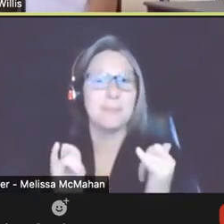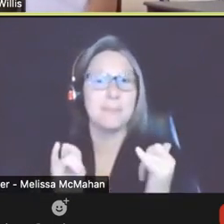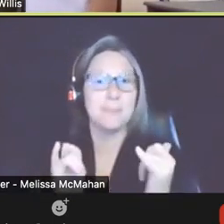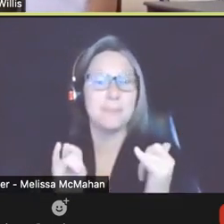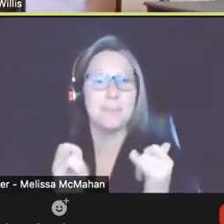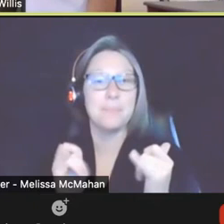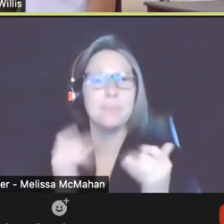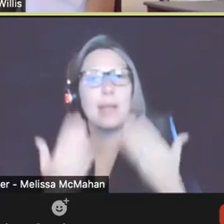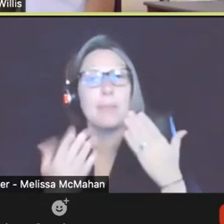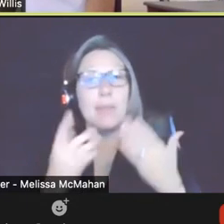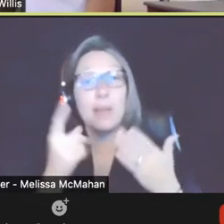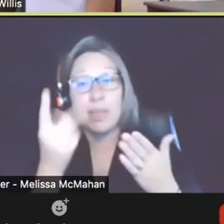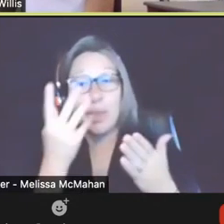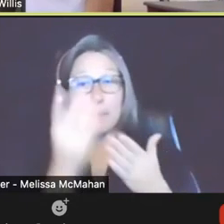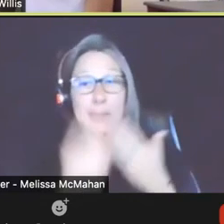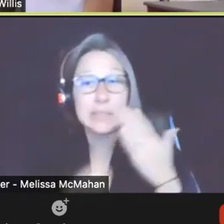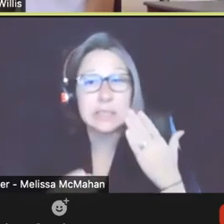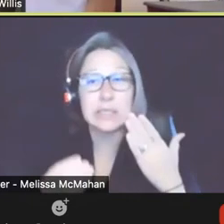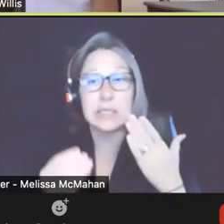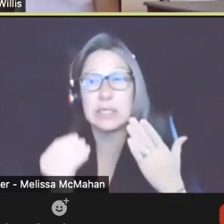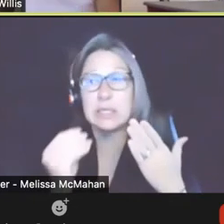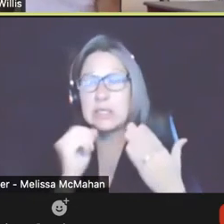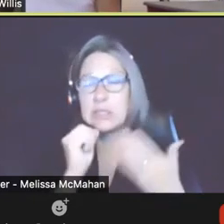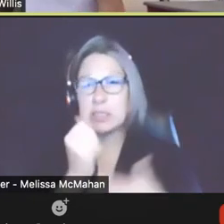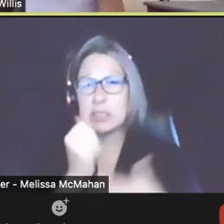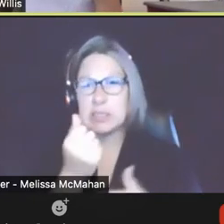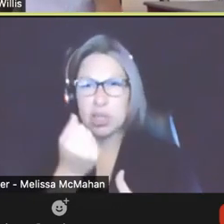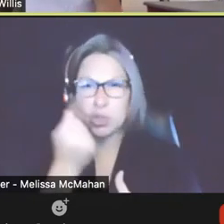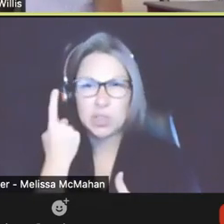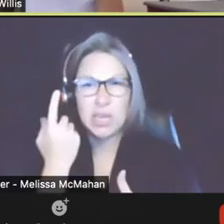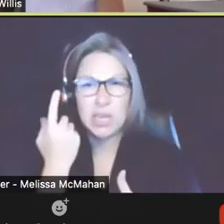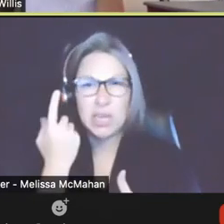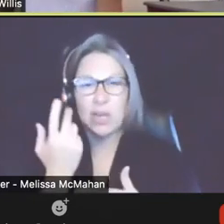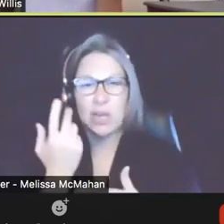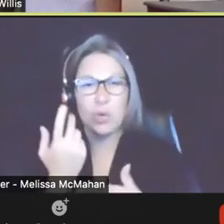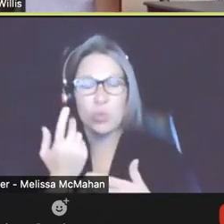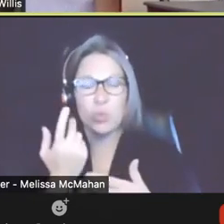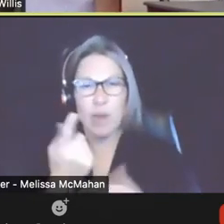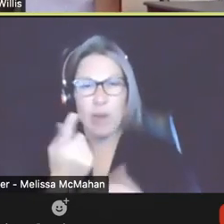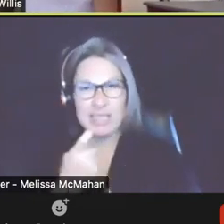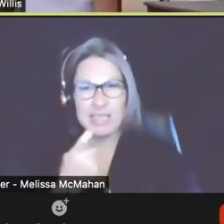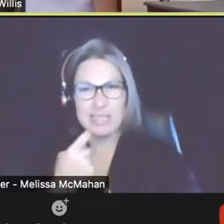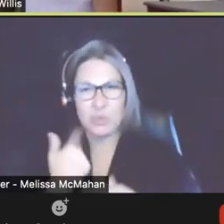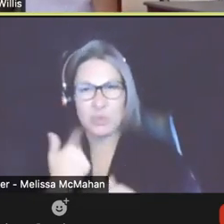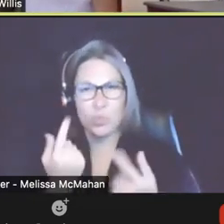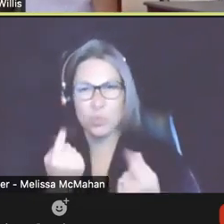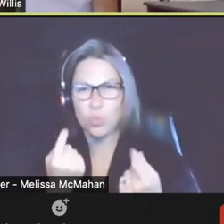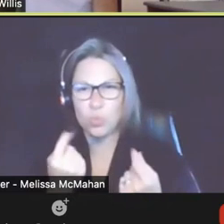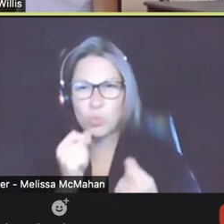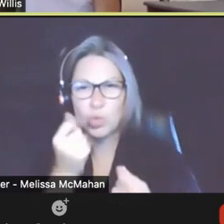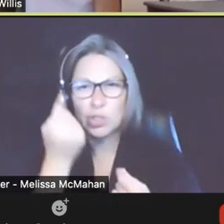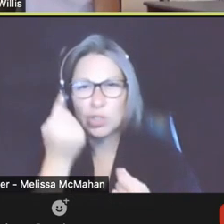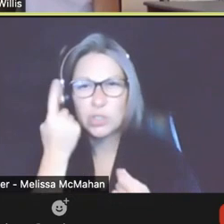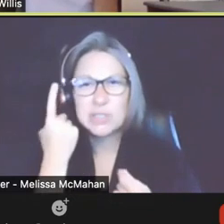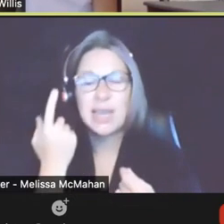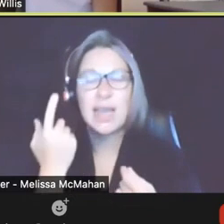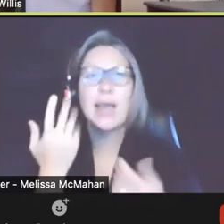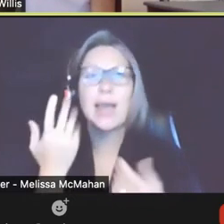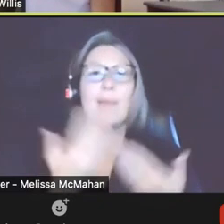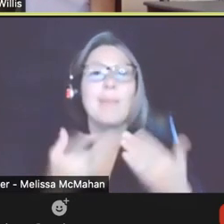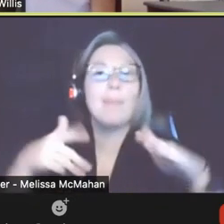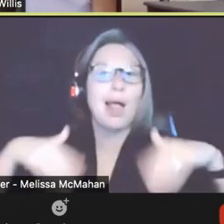missing understanding of what they are being asked to do. They might not have already the labels for objects